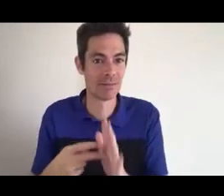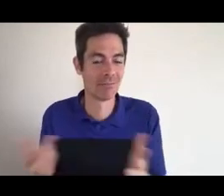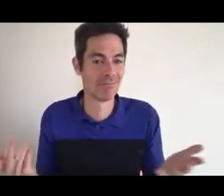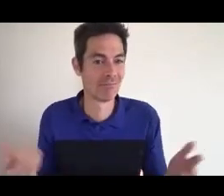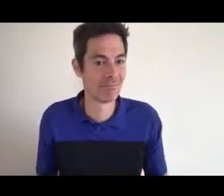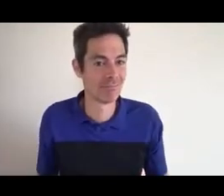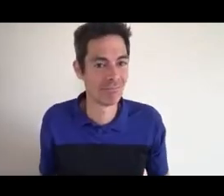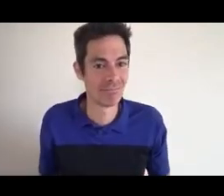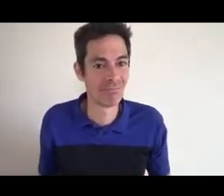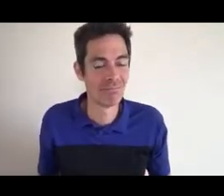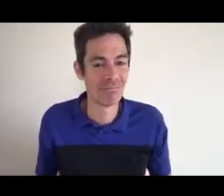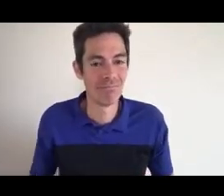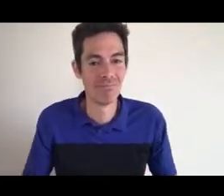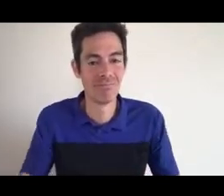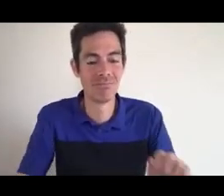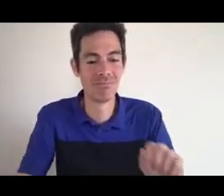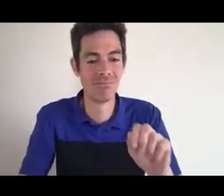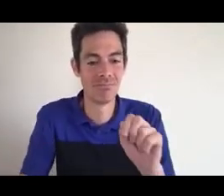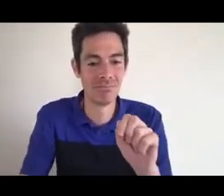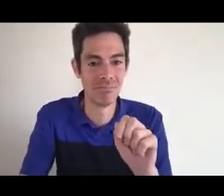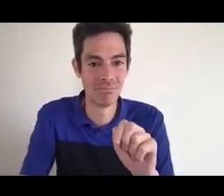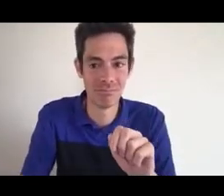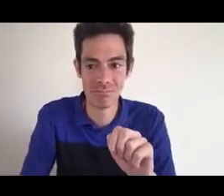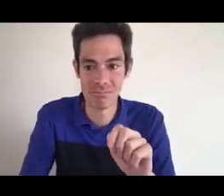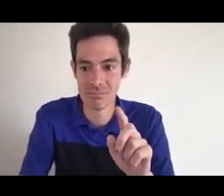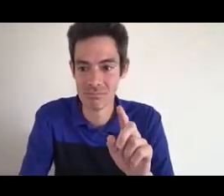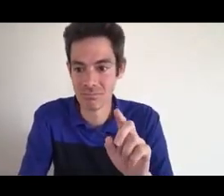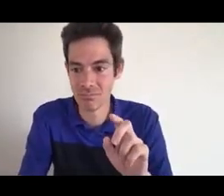movement to show the different meanings.